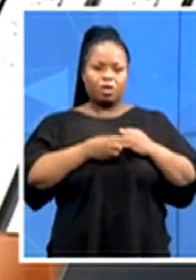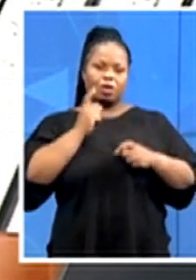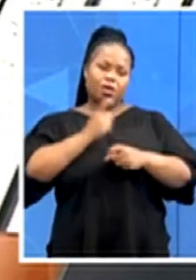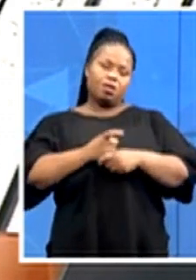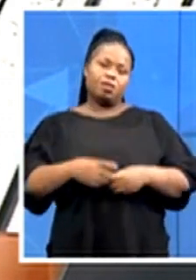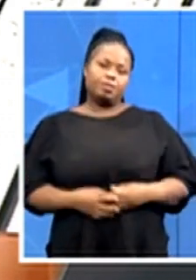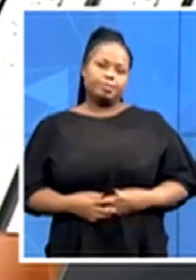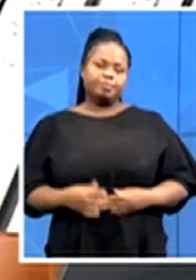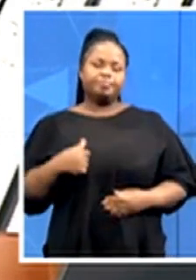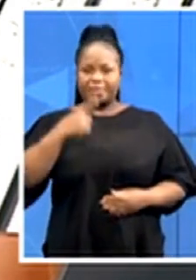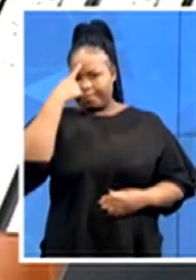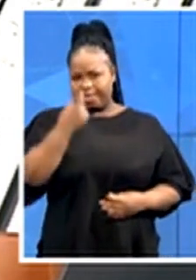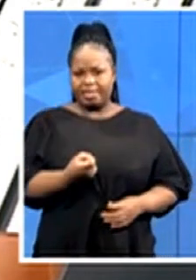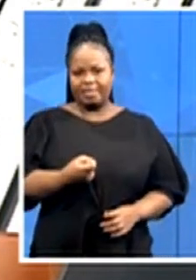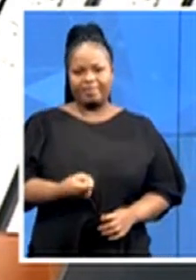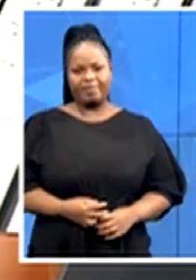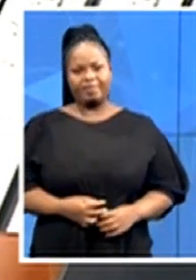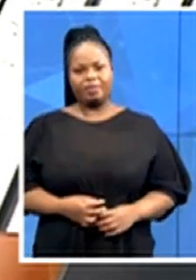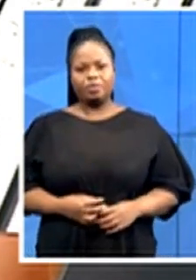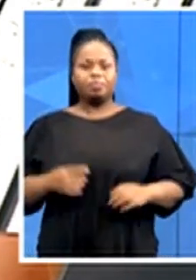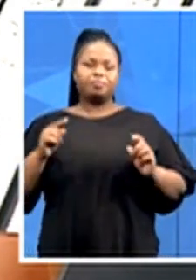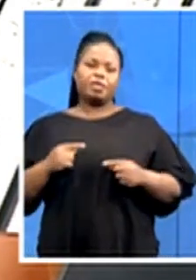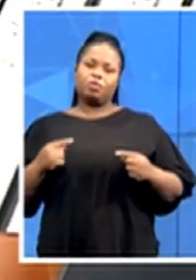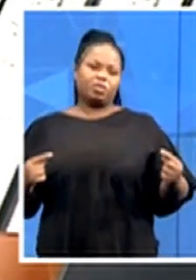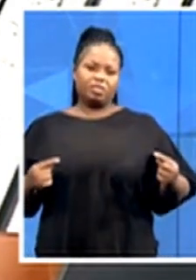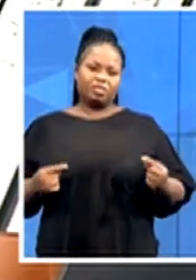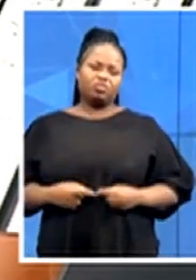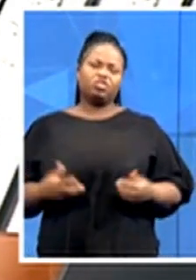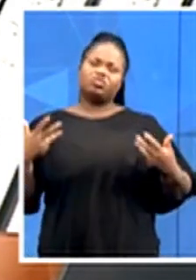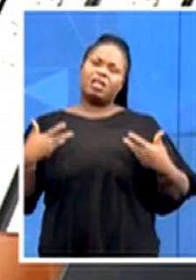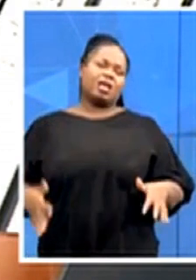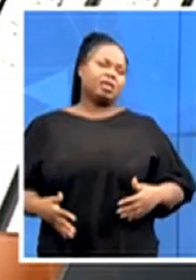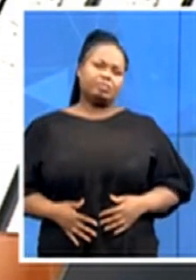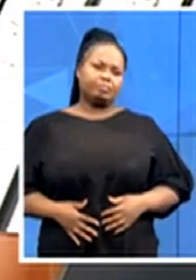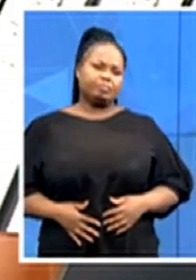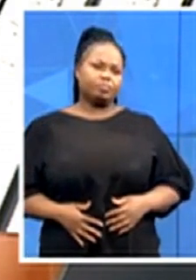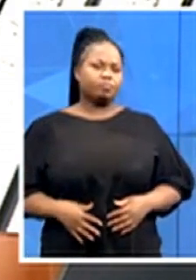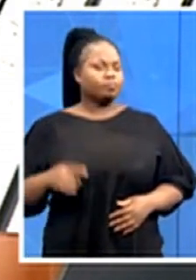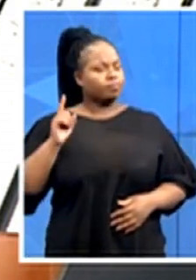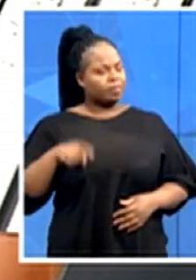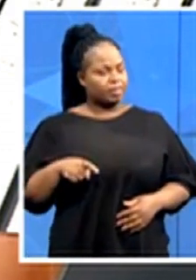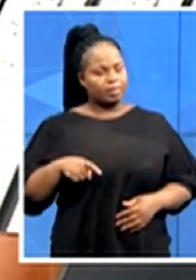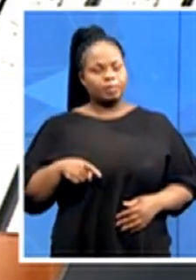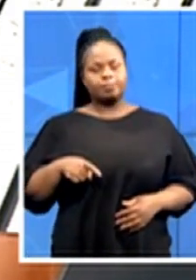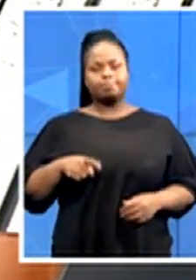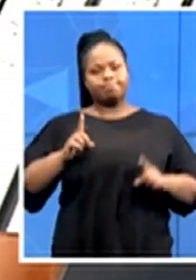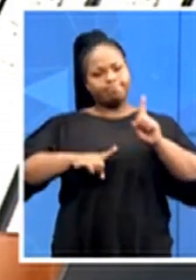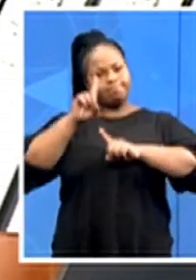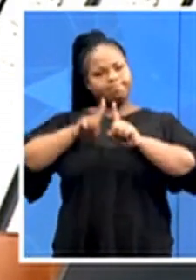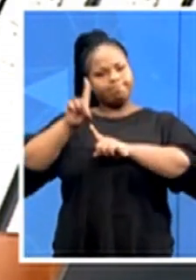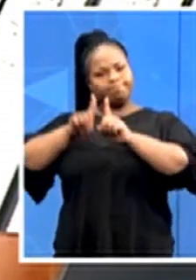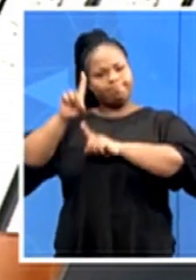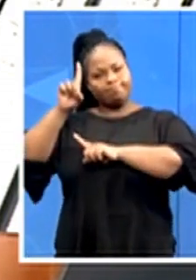not and we cannot relent. We've got to succeed in the task that